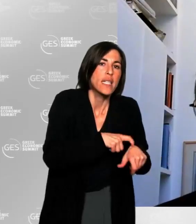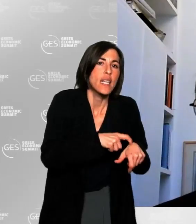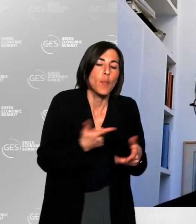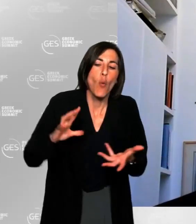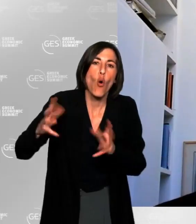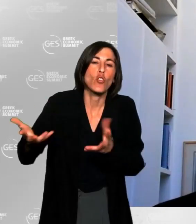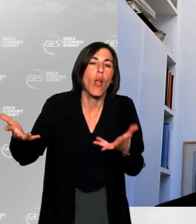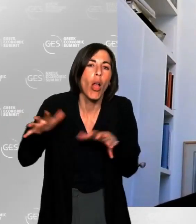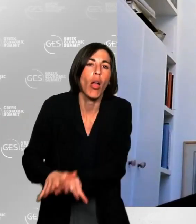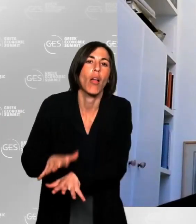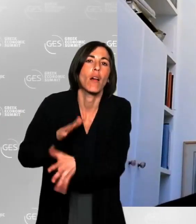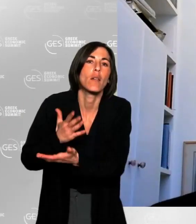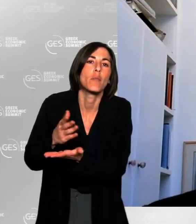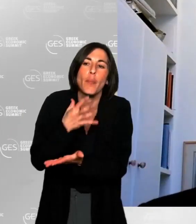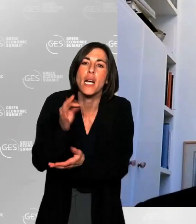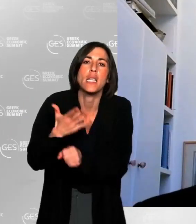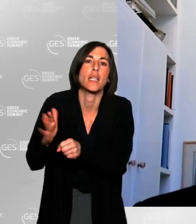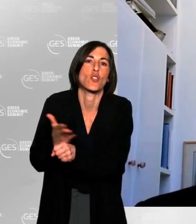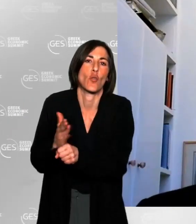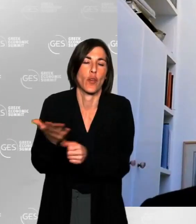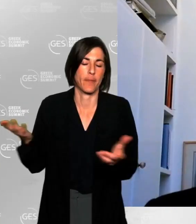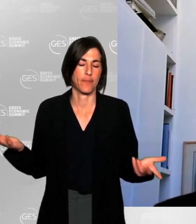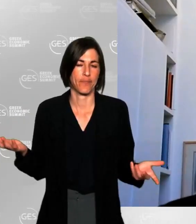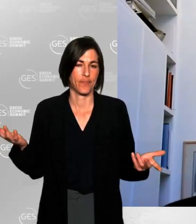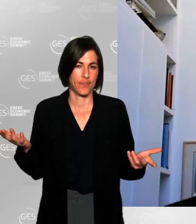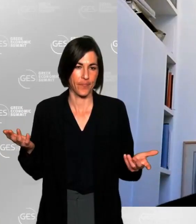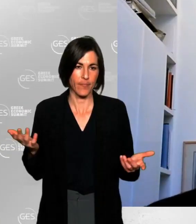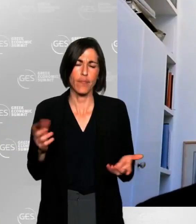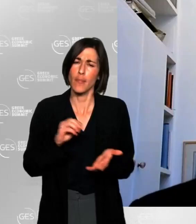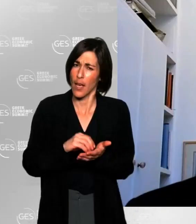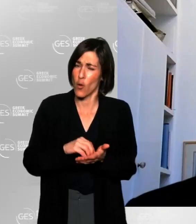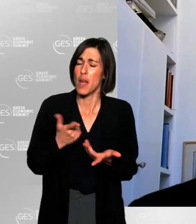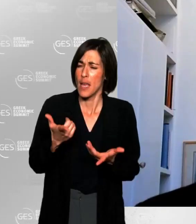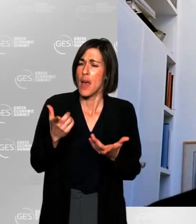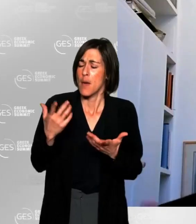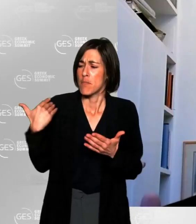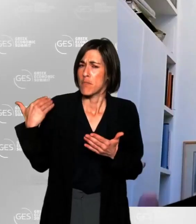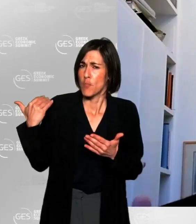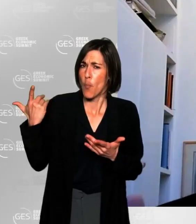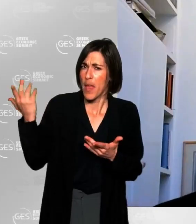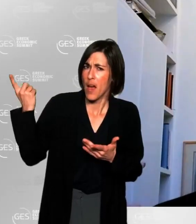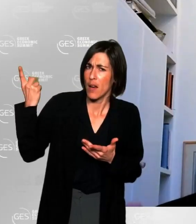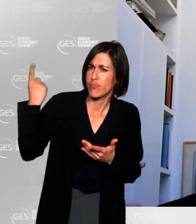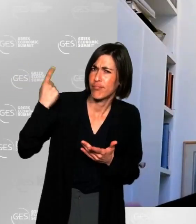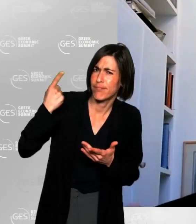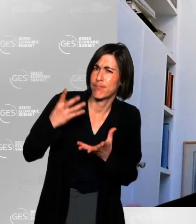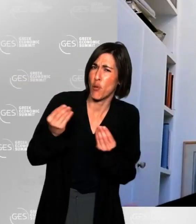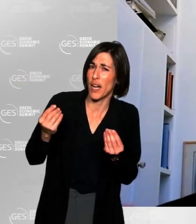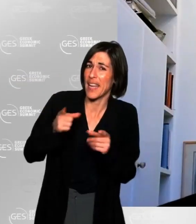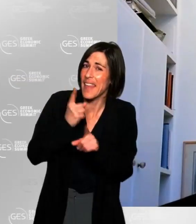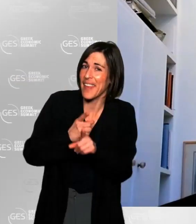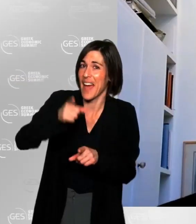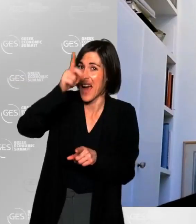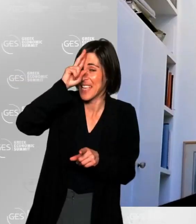times, and I got criticized very heavily by especially by German central bankers, but others as well, in that we